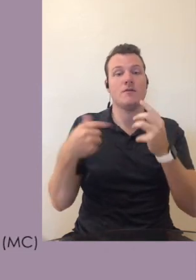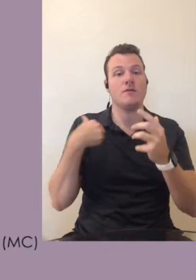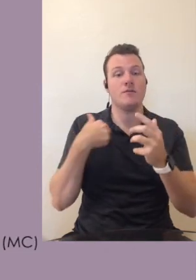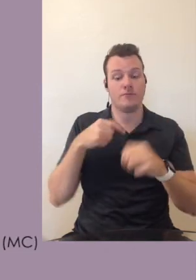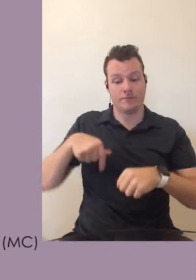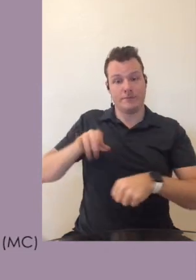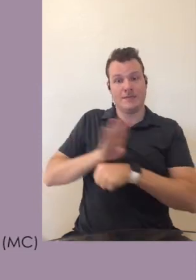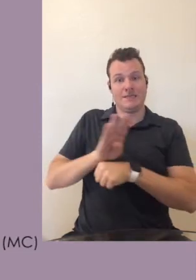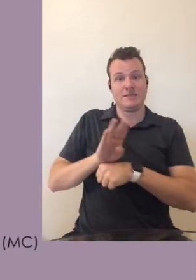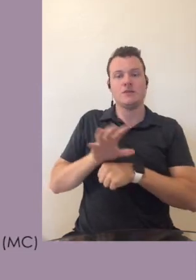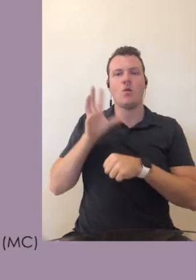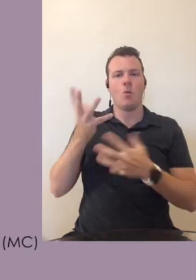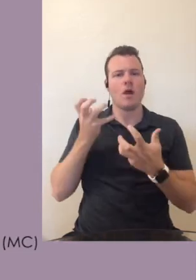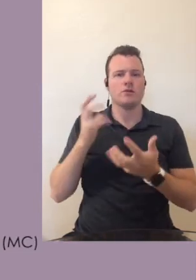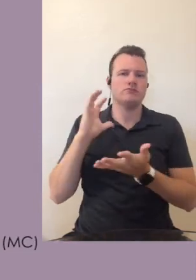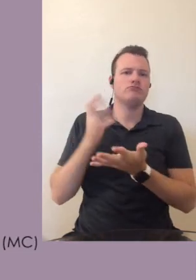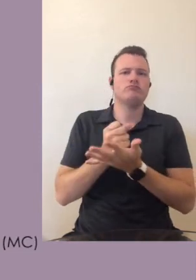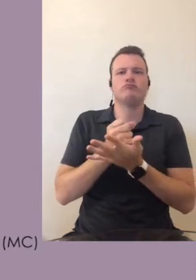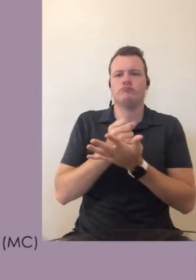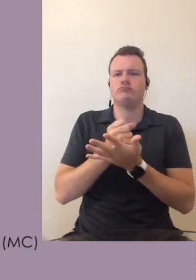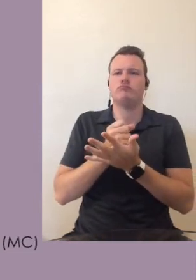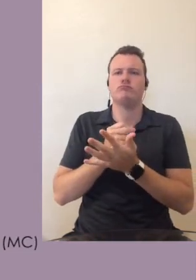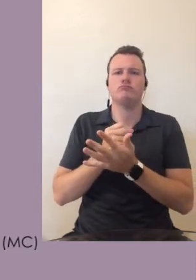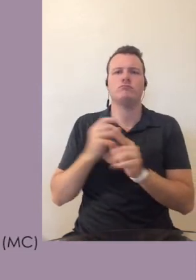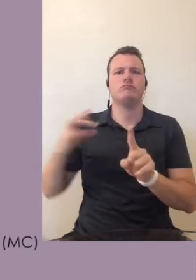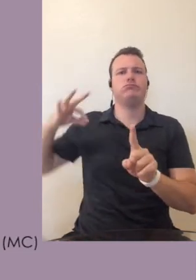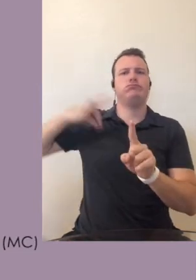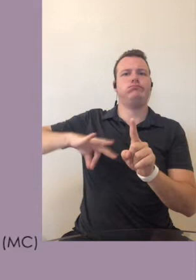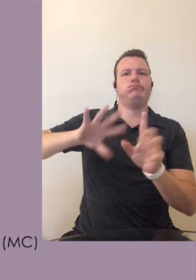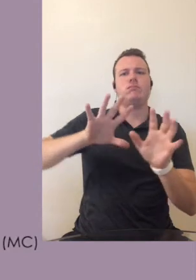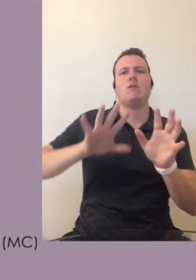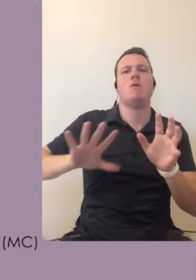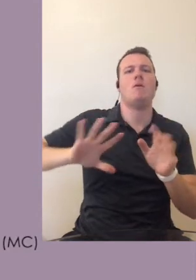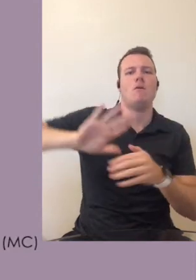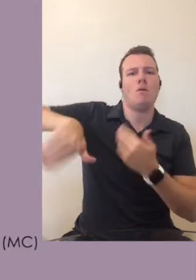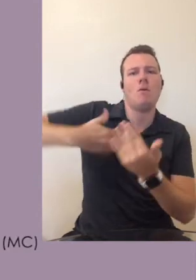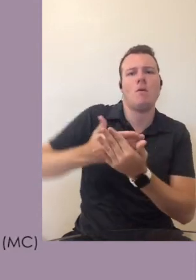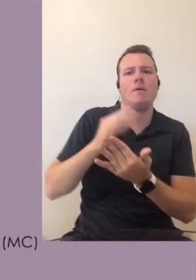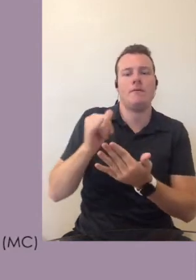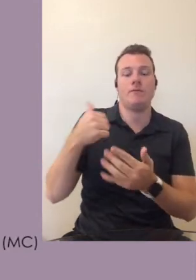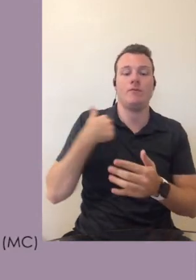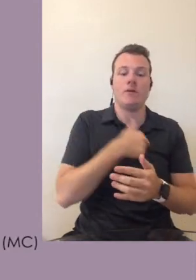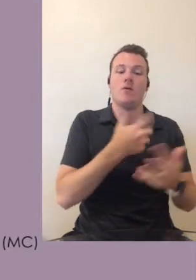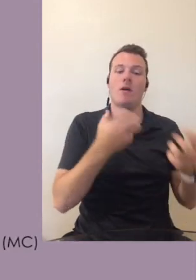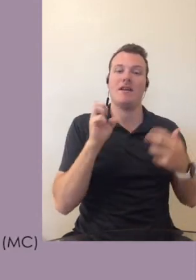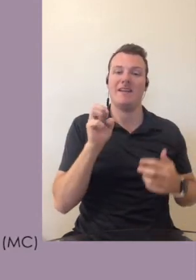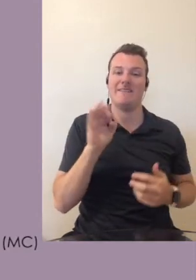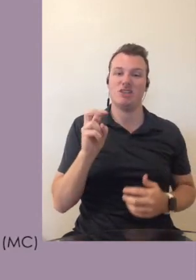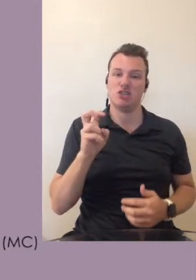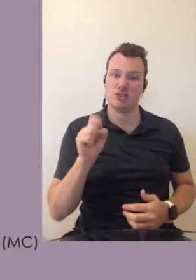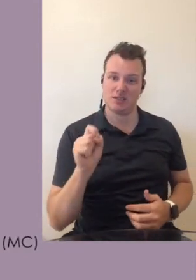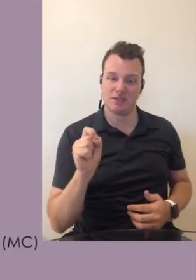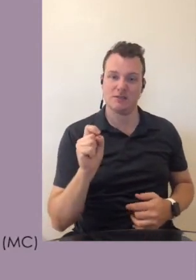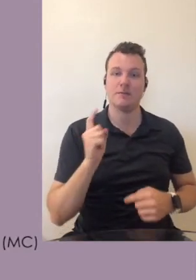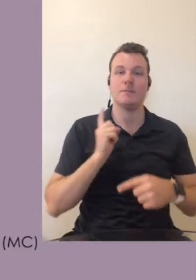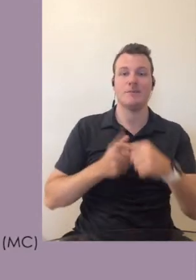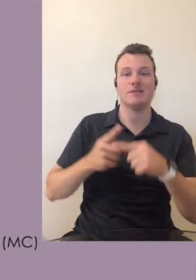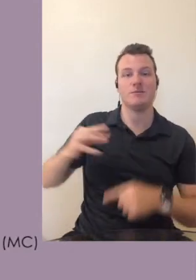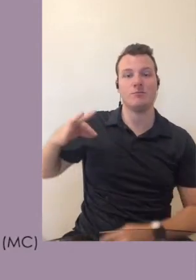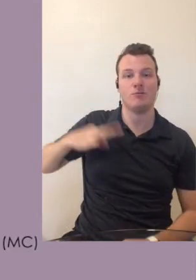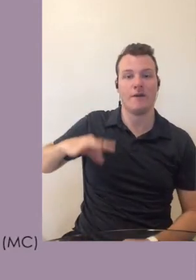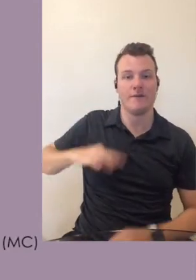a business so that, one, we're being efficient, and number two, we're being profitable,